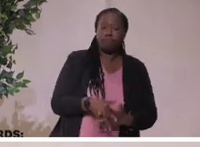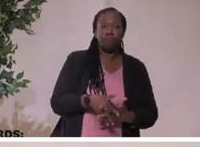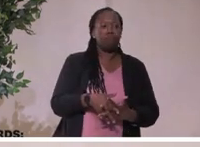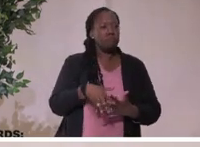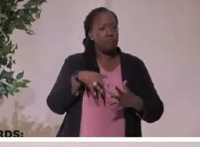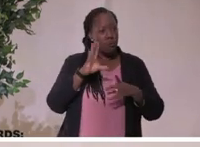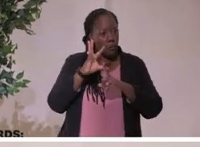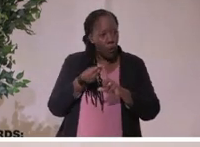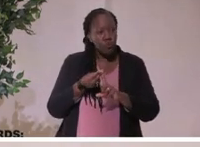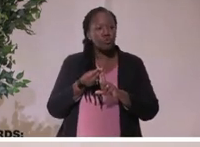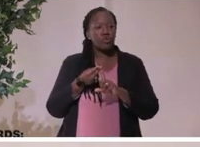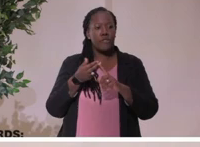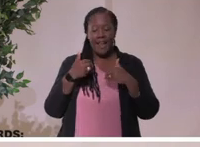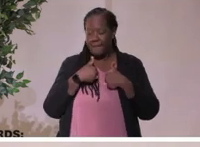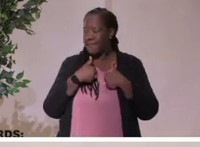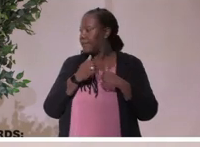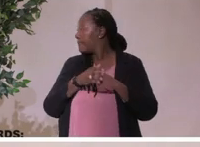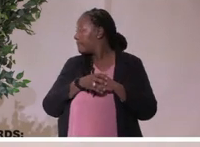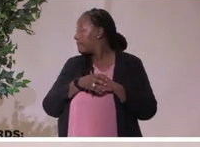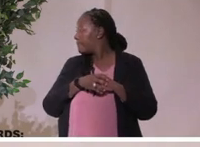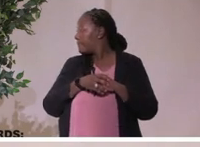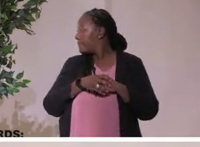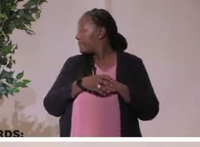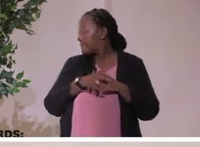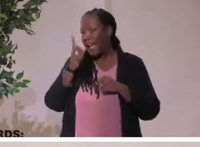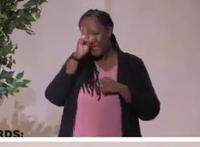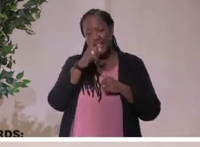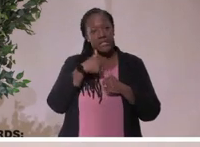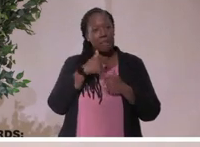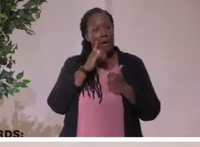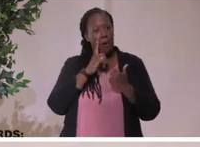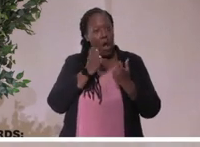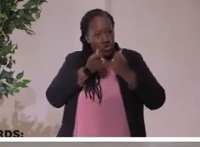at, and I think it's all about understanding.